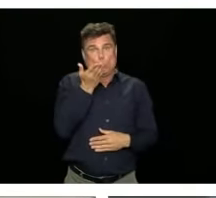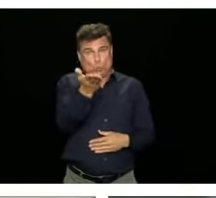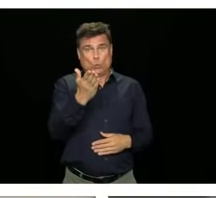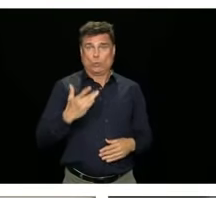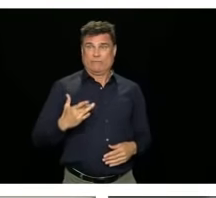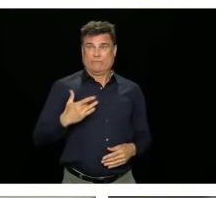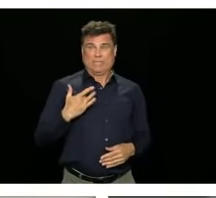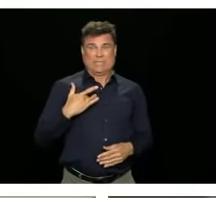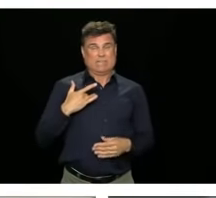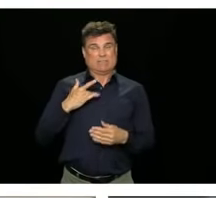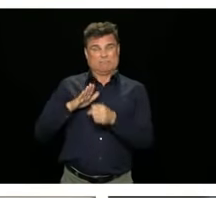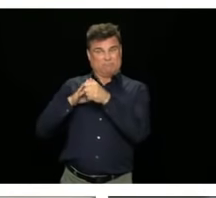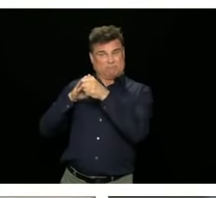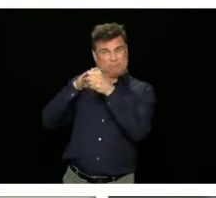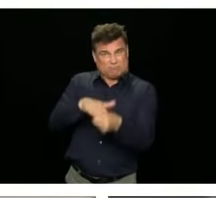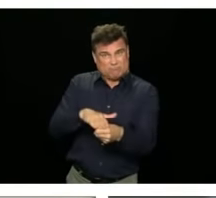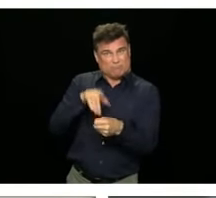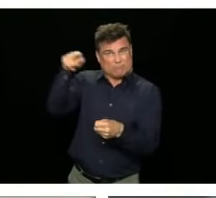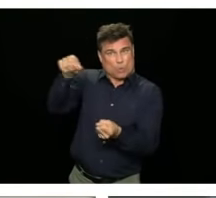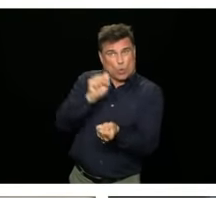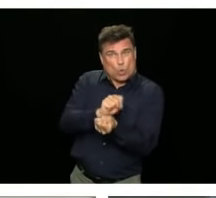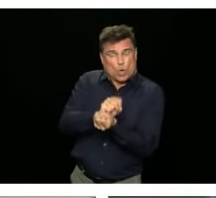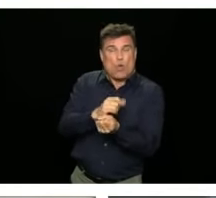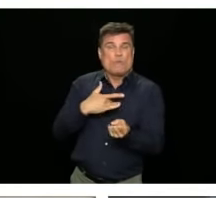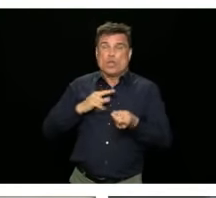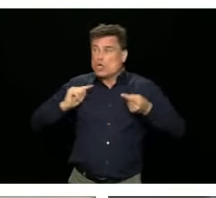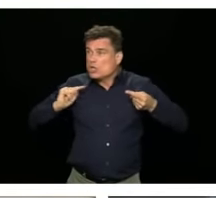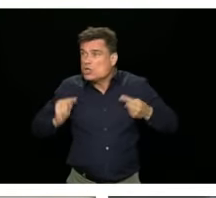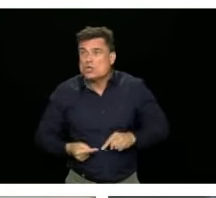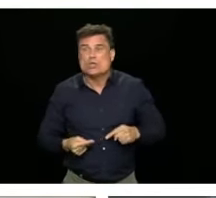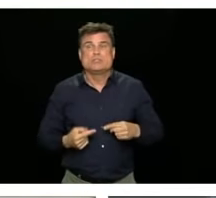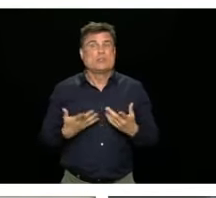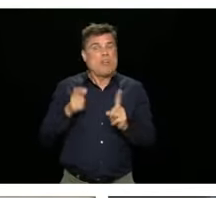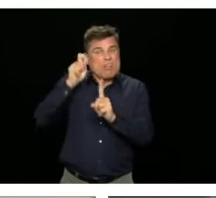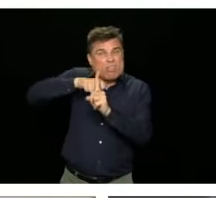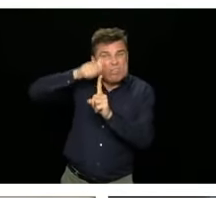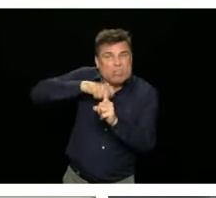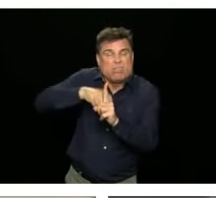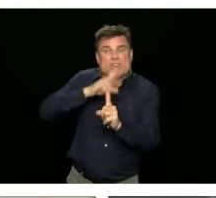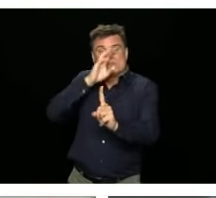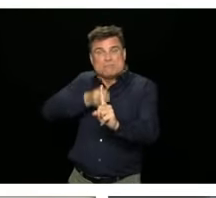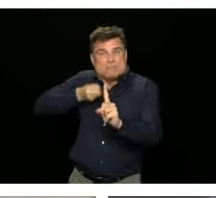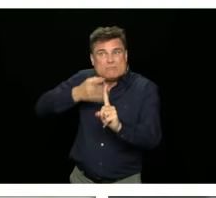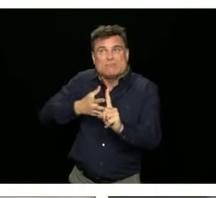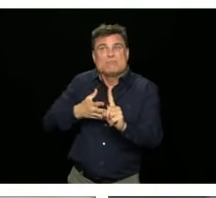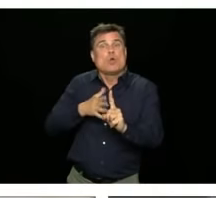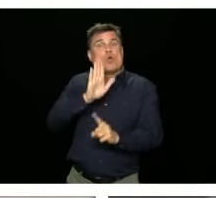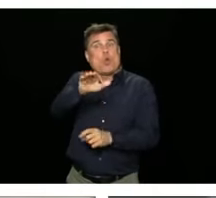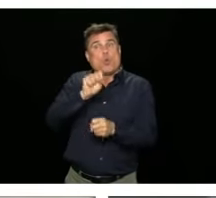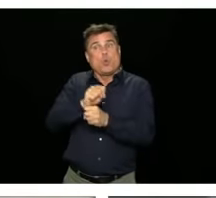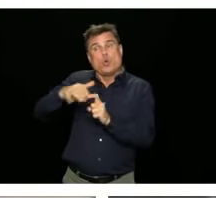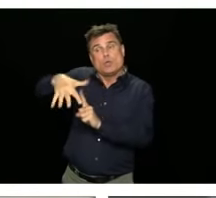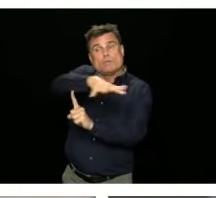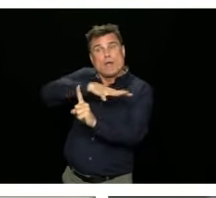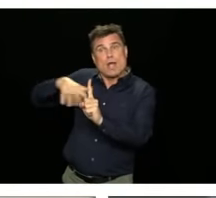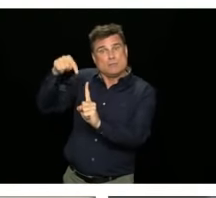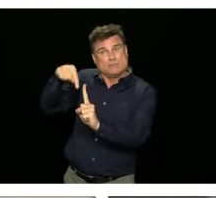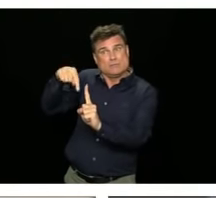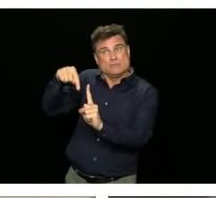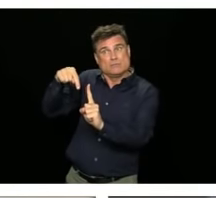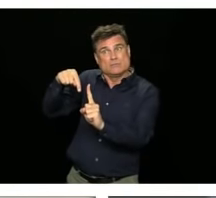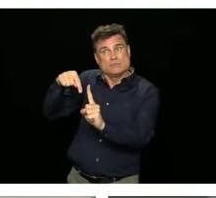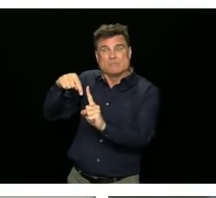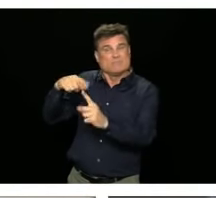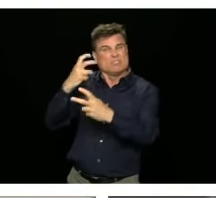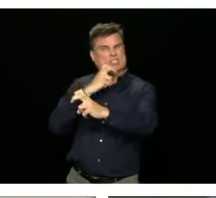a toxic work environment. And those legal tools may hopefully find you the remedies